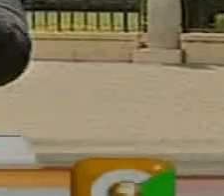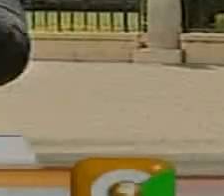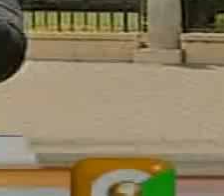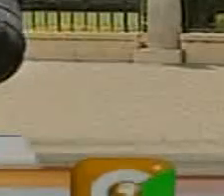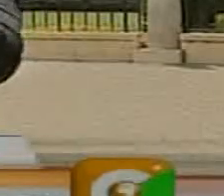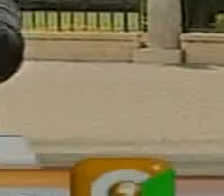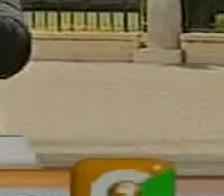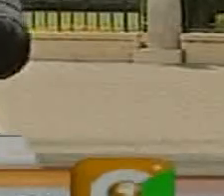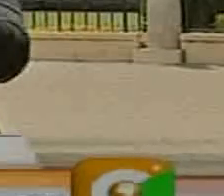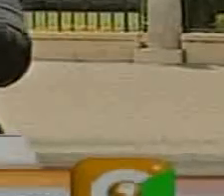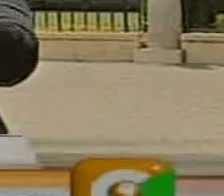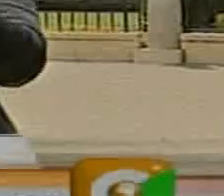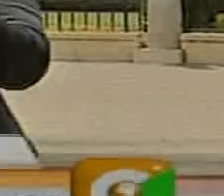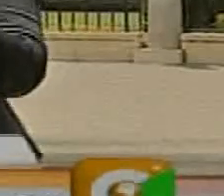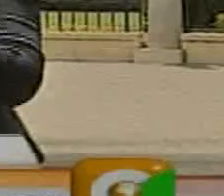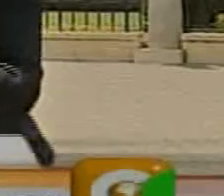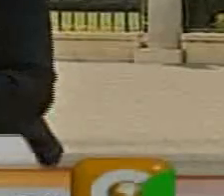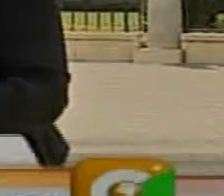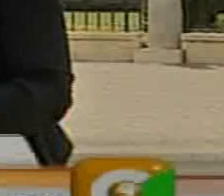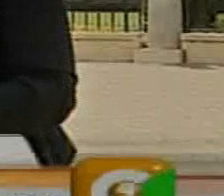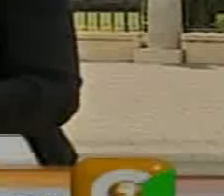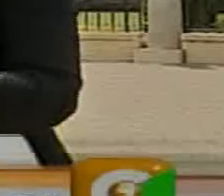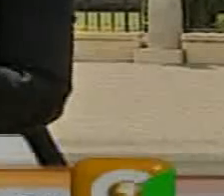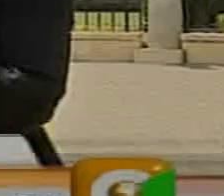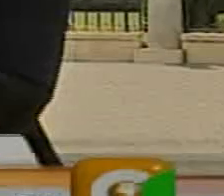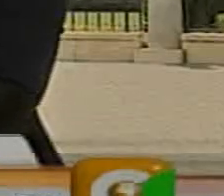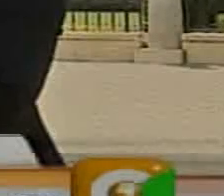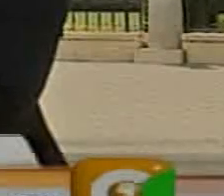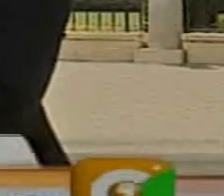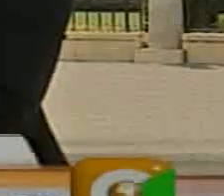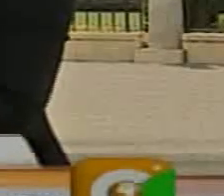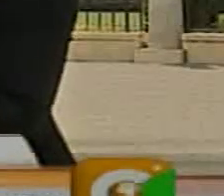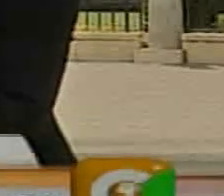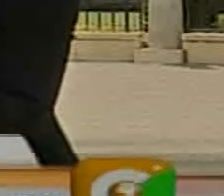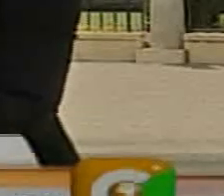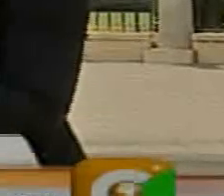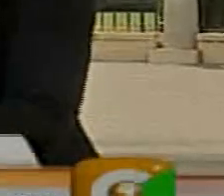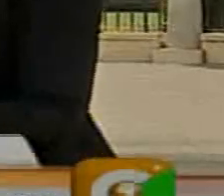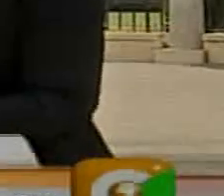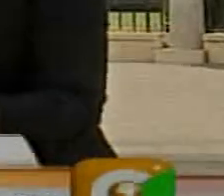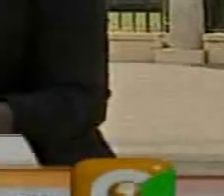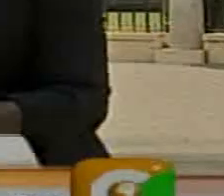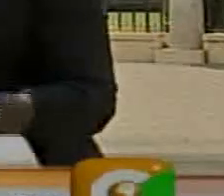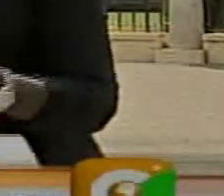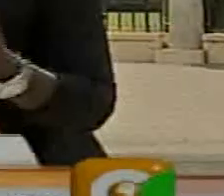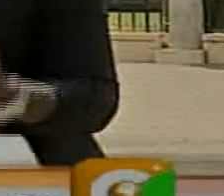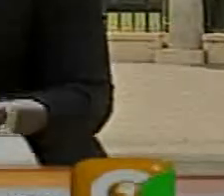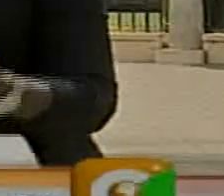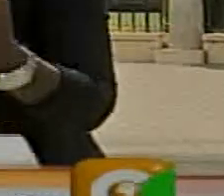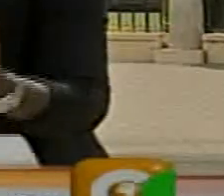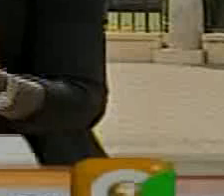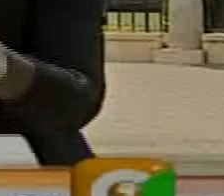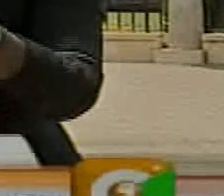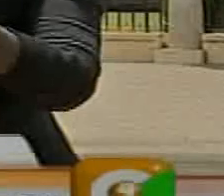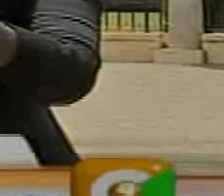just let those pictures run now from studio. Of course, you know, when this happened, interrupting immediately